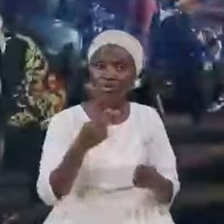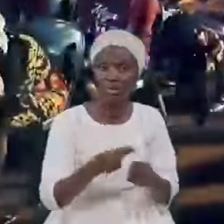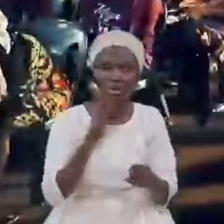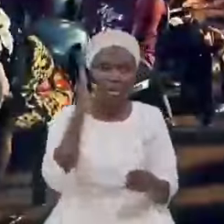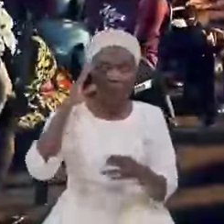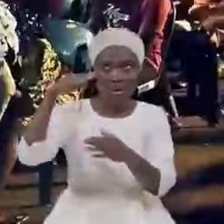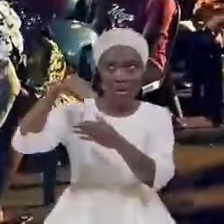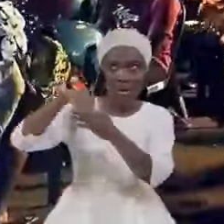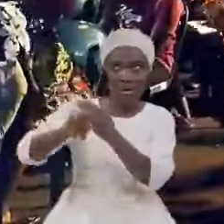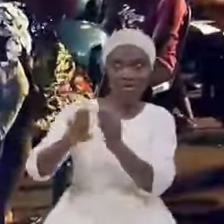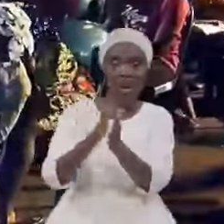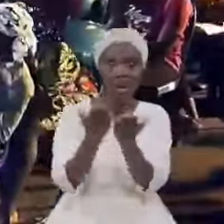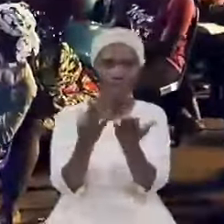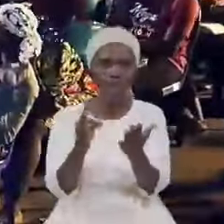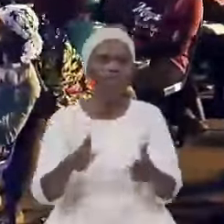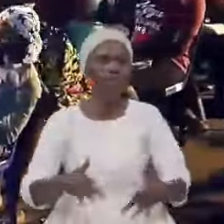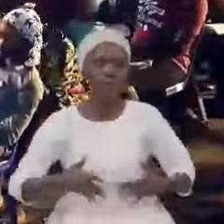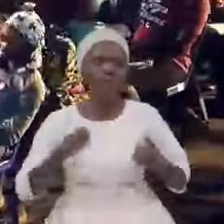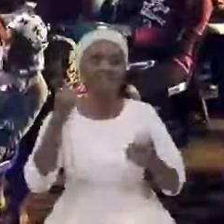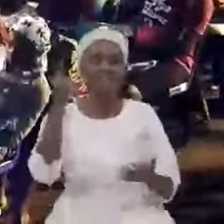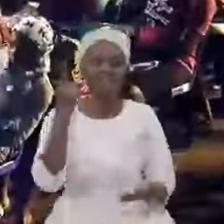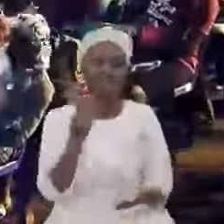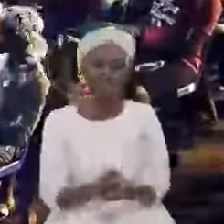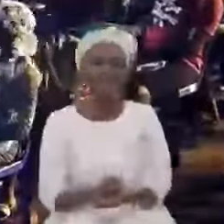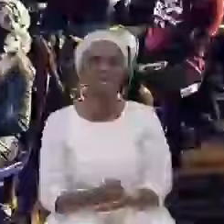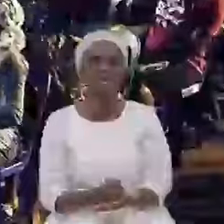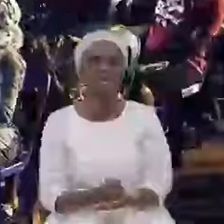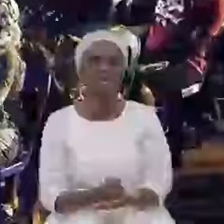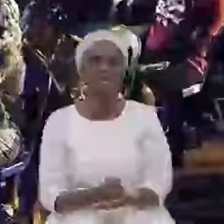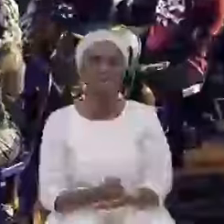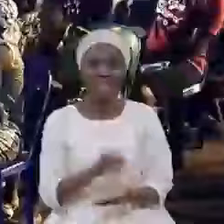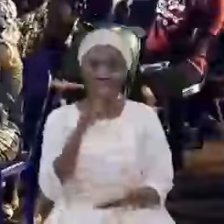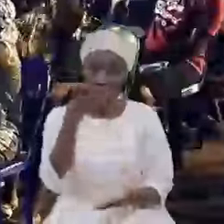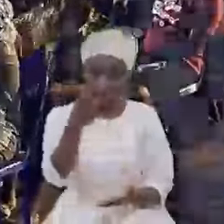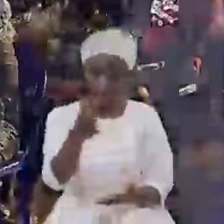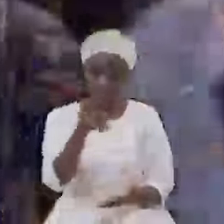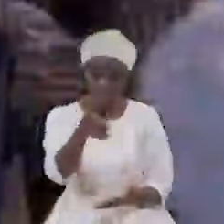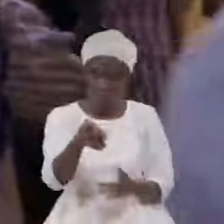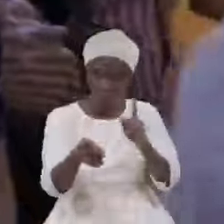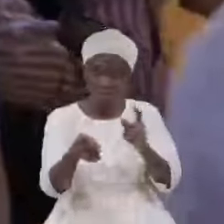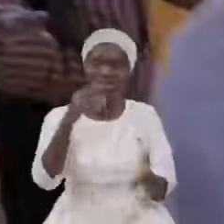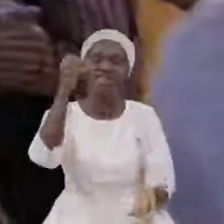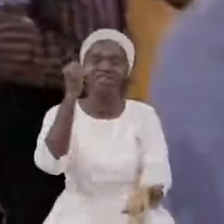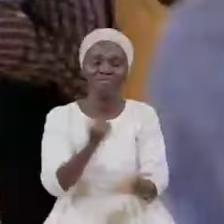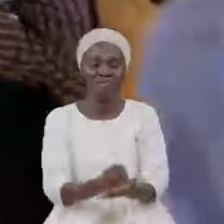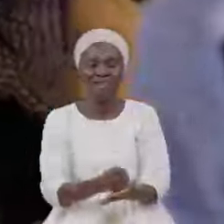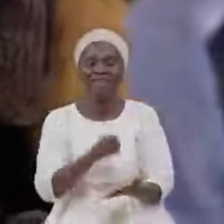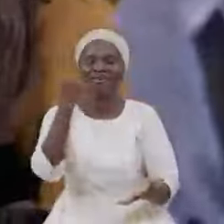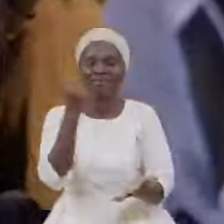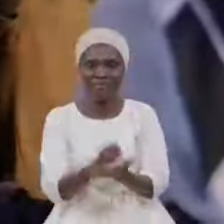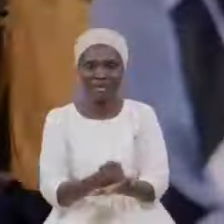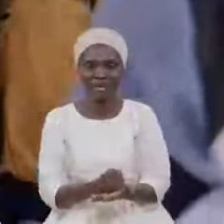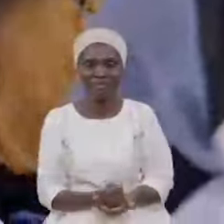life. What is the person I'm talking about? Amen. Amen. I say amen for